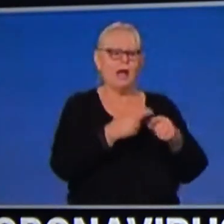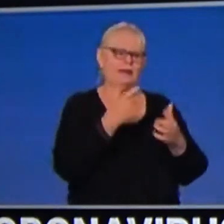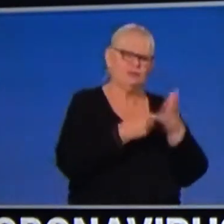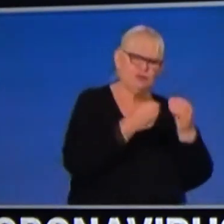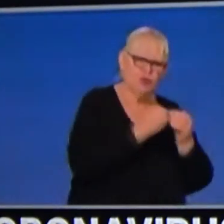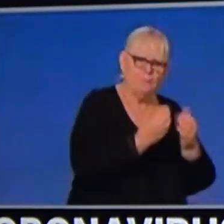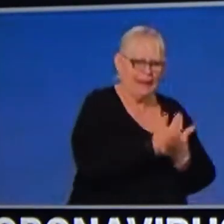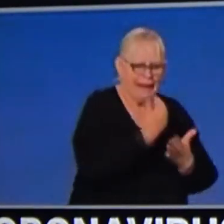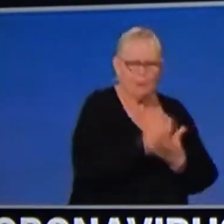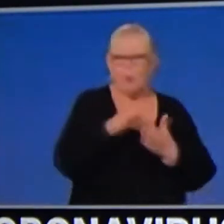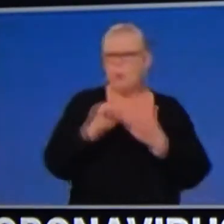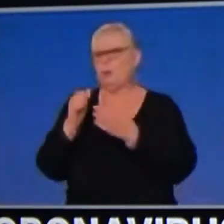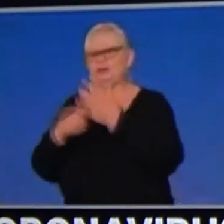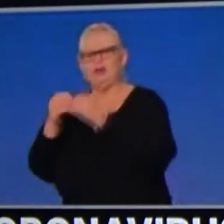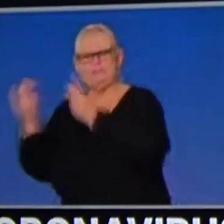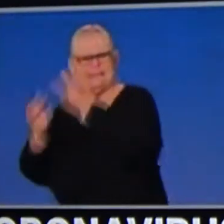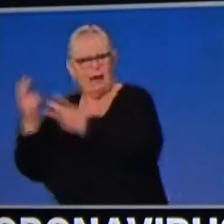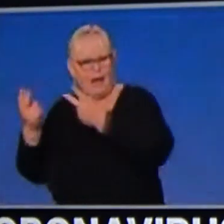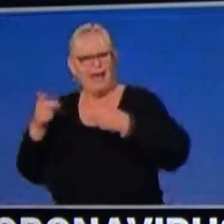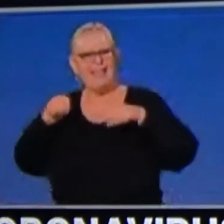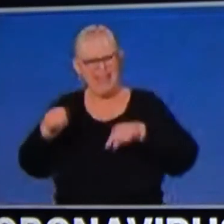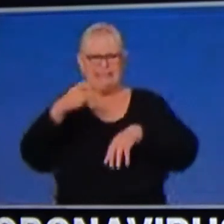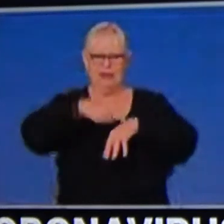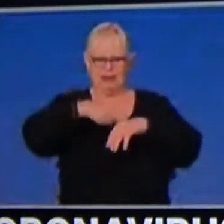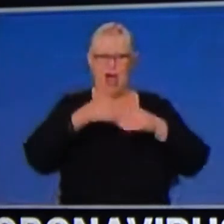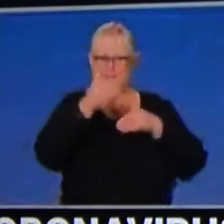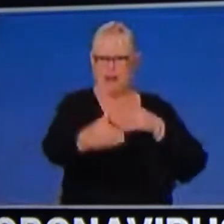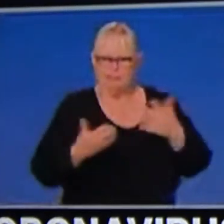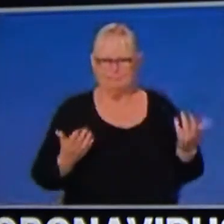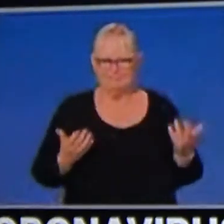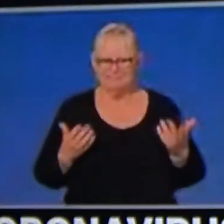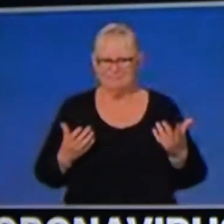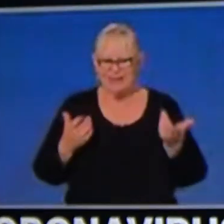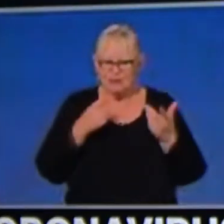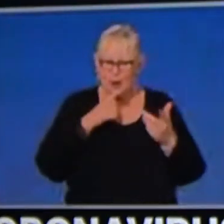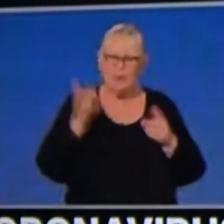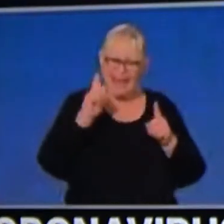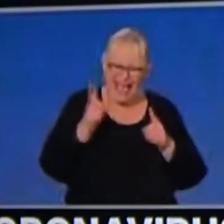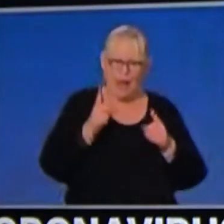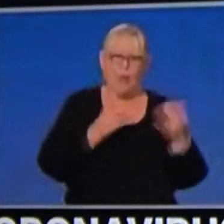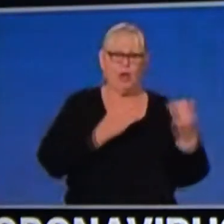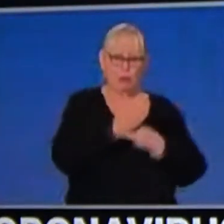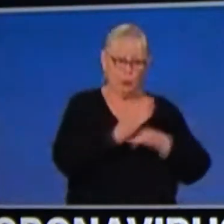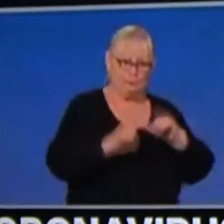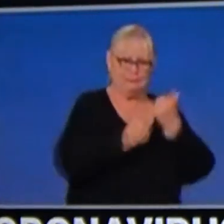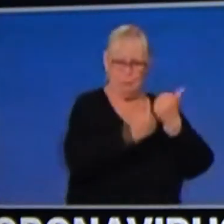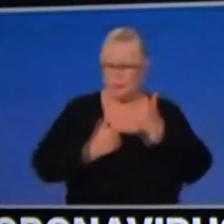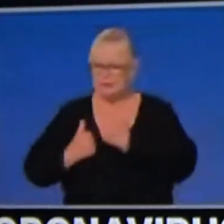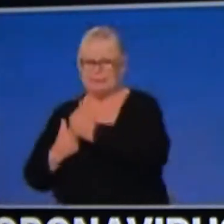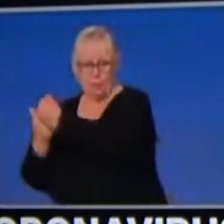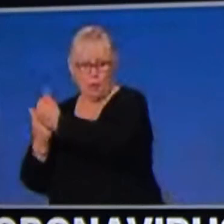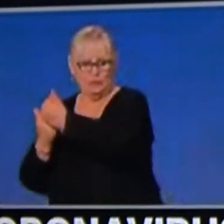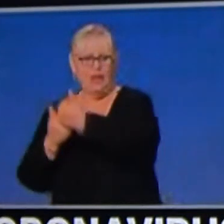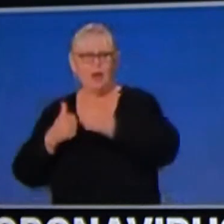or JobSeeker or things of that nature. That's the time frame that we have bought through those economic supports. So you've got to